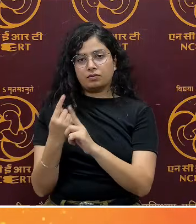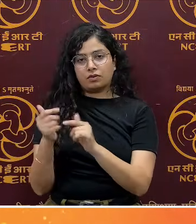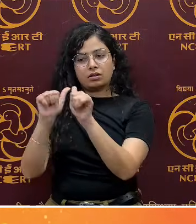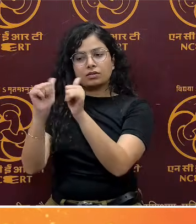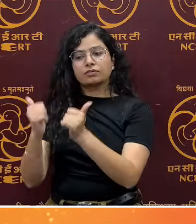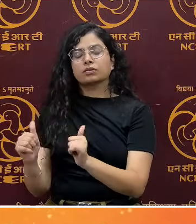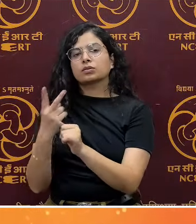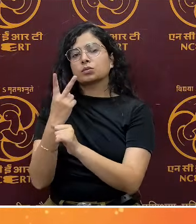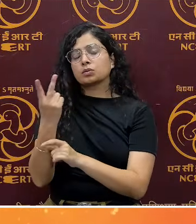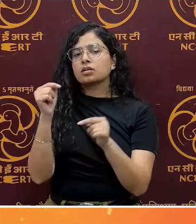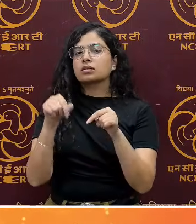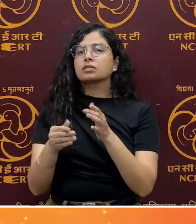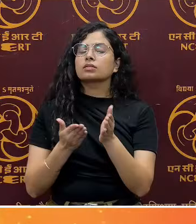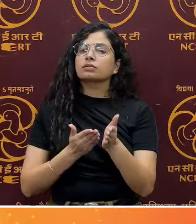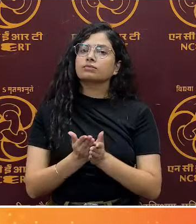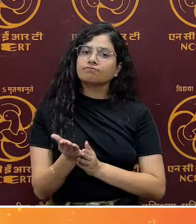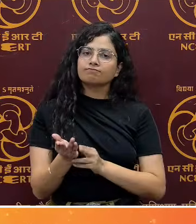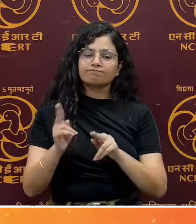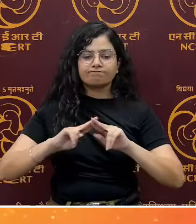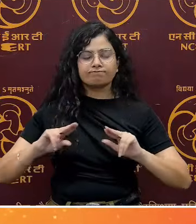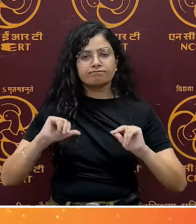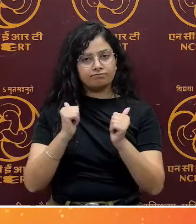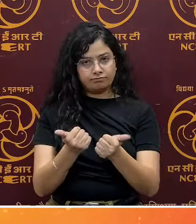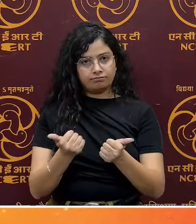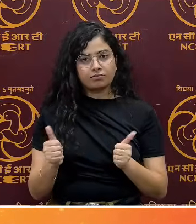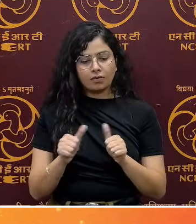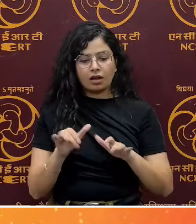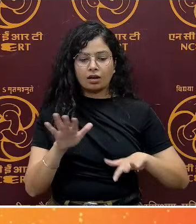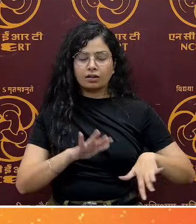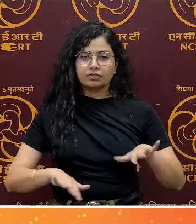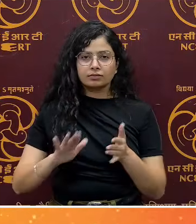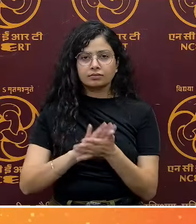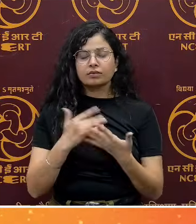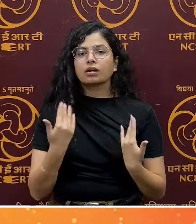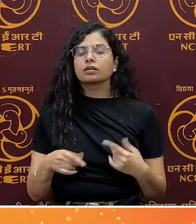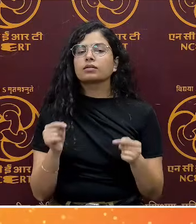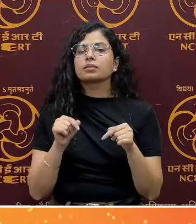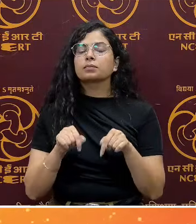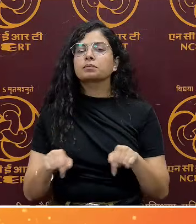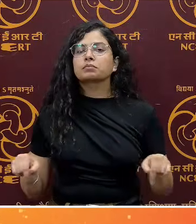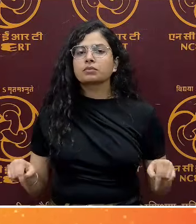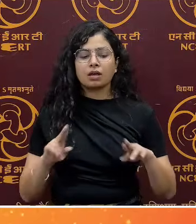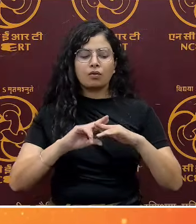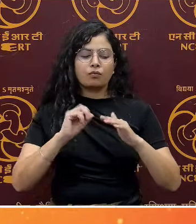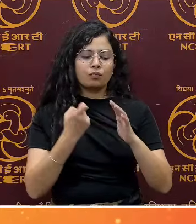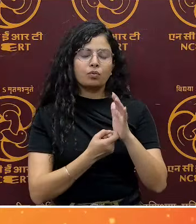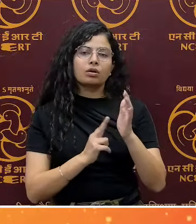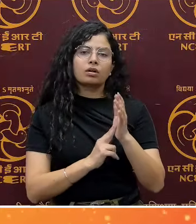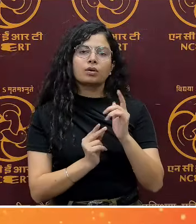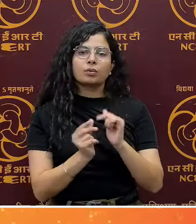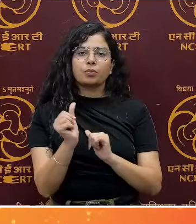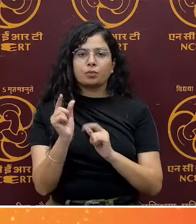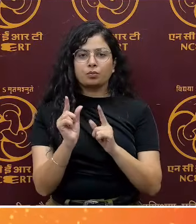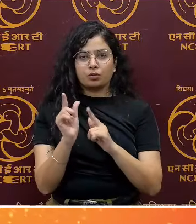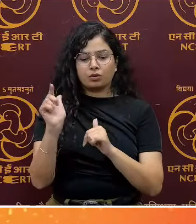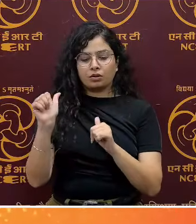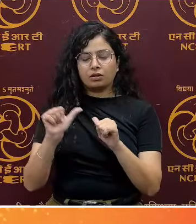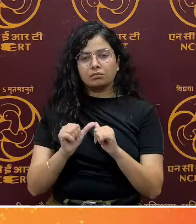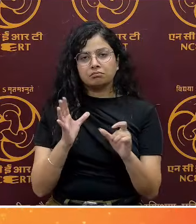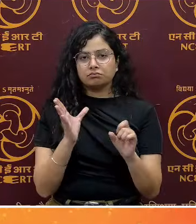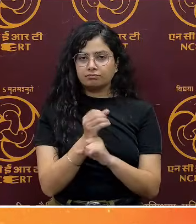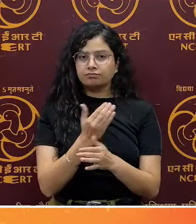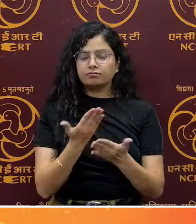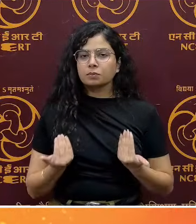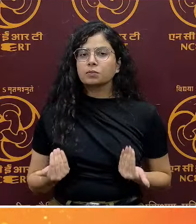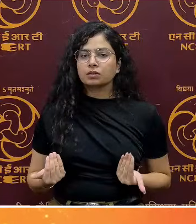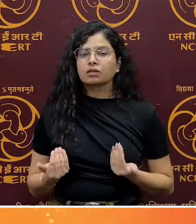2. In this way we have completed this activity. Okay, and here we got the formula that we are talking about. So sir,